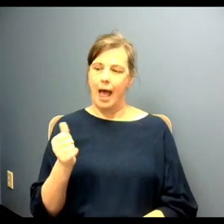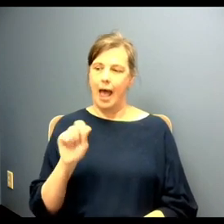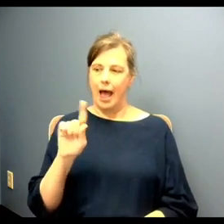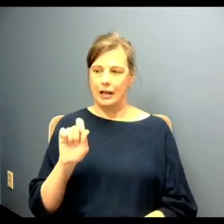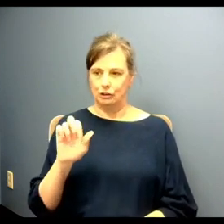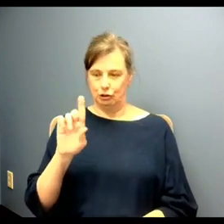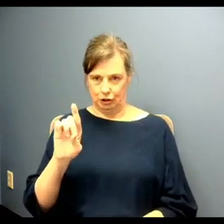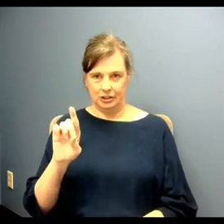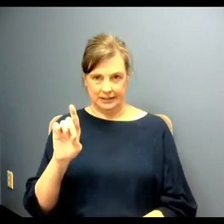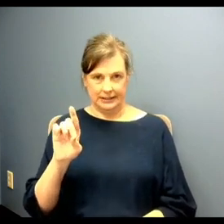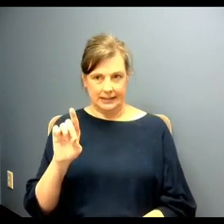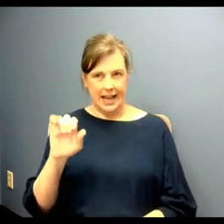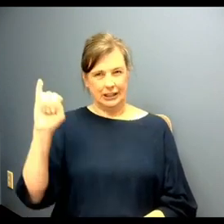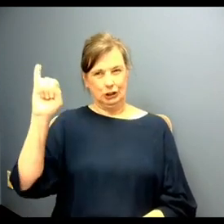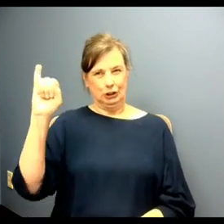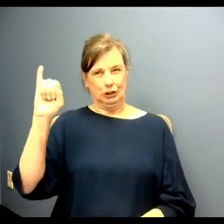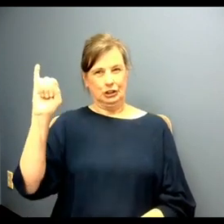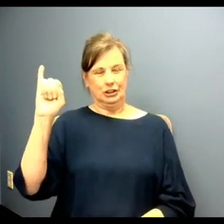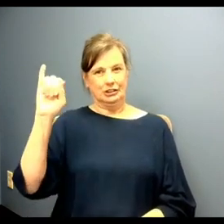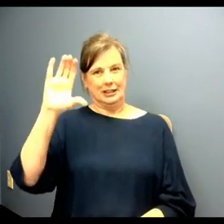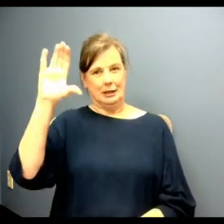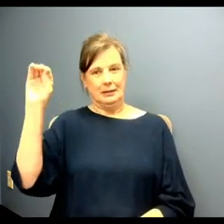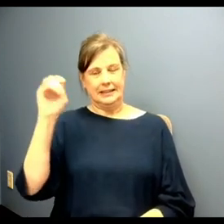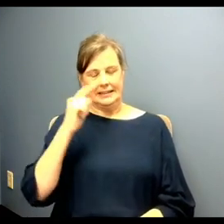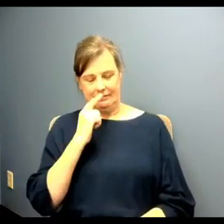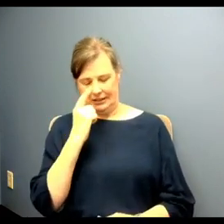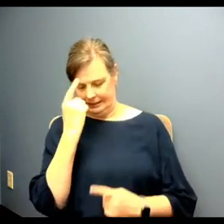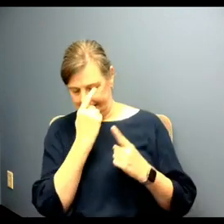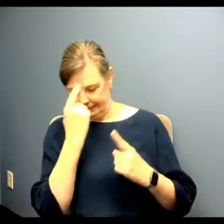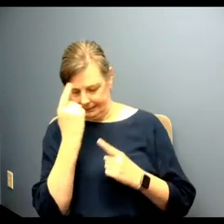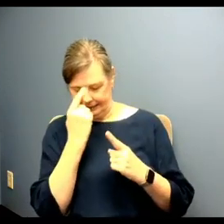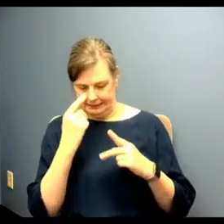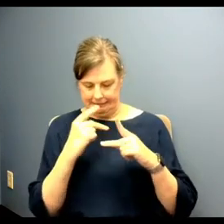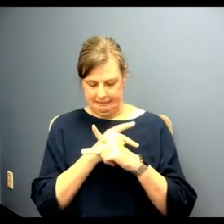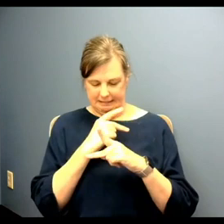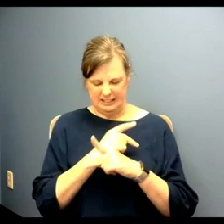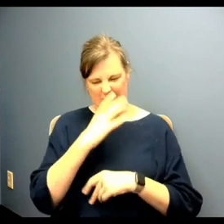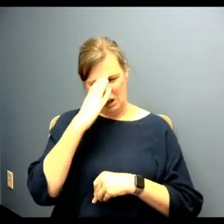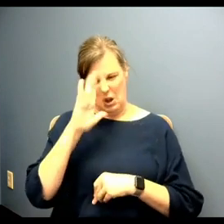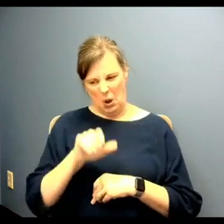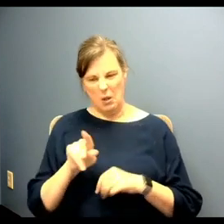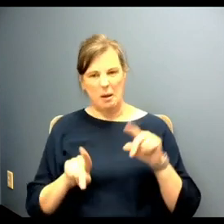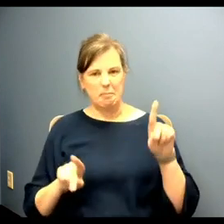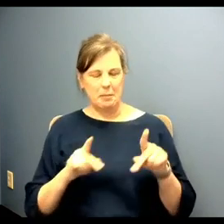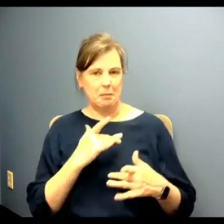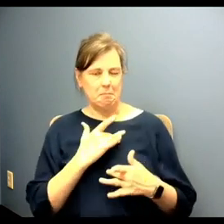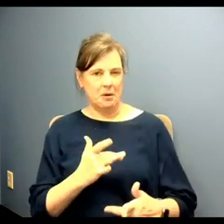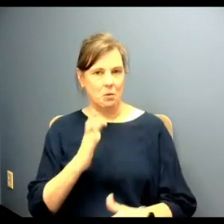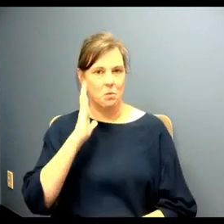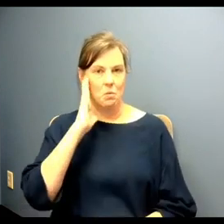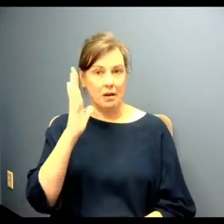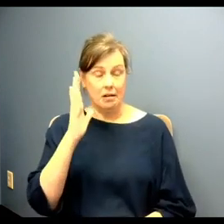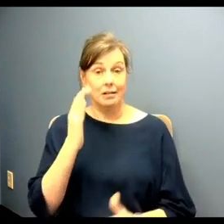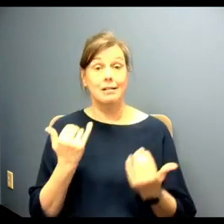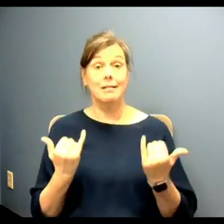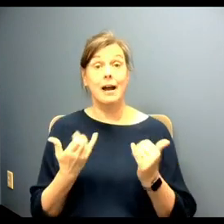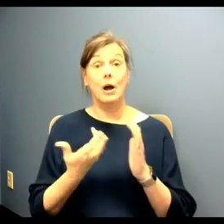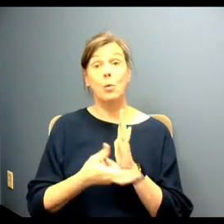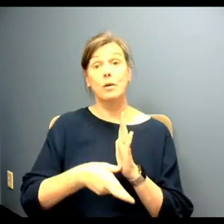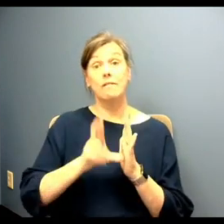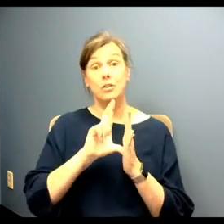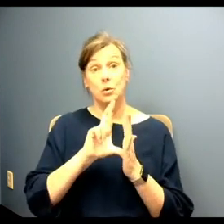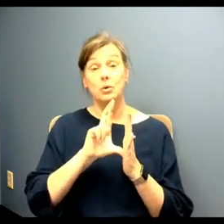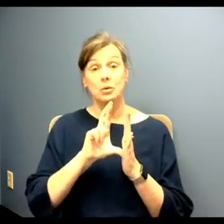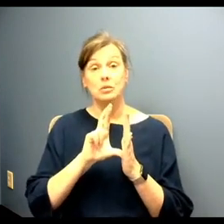companies especially have to take into account in their operations. Here are some review questions if you'd like to take a look. This